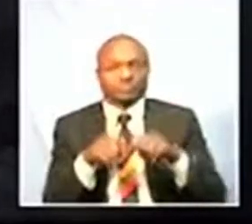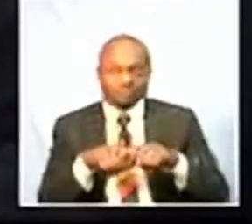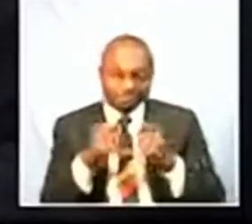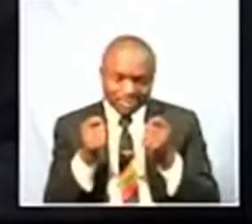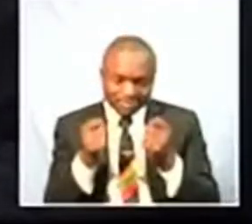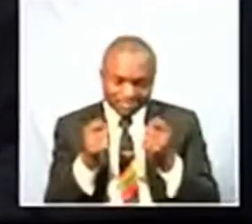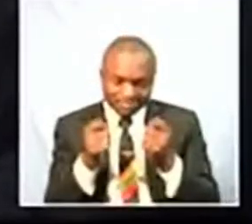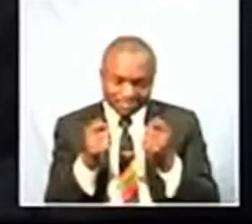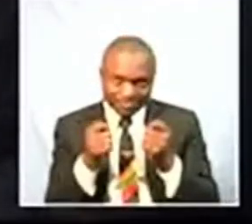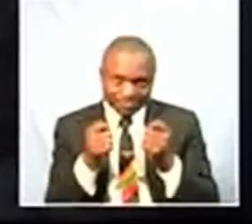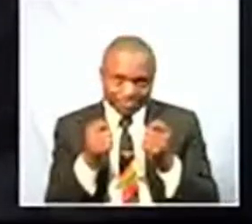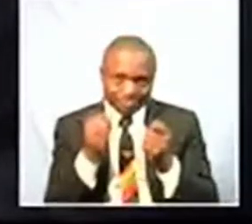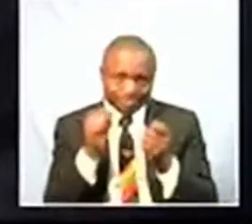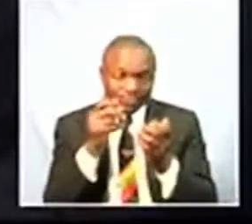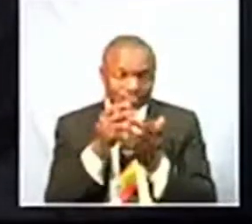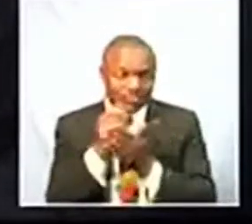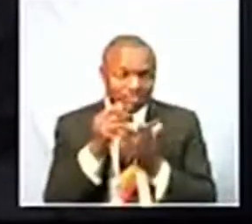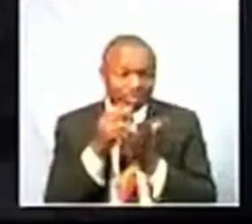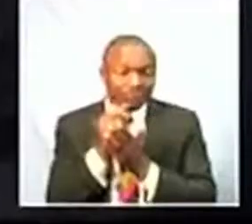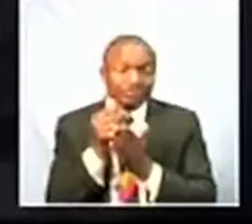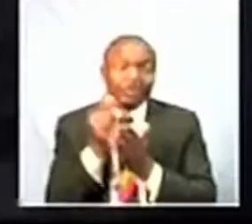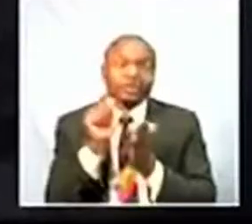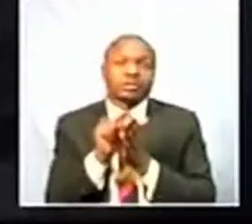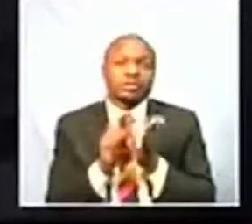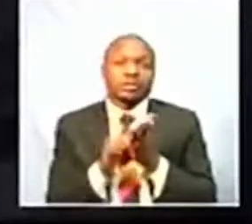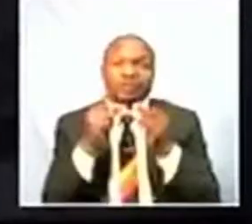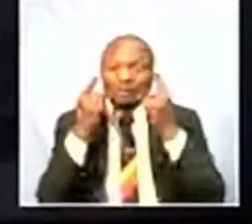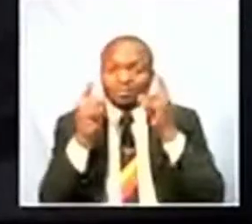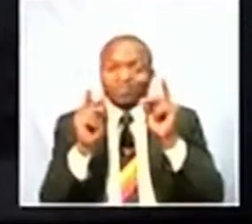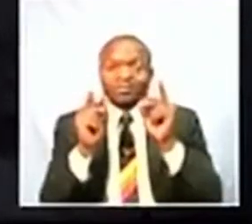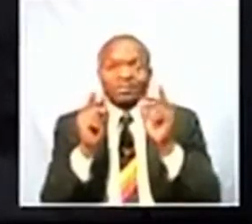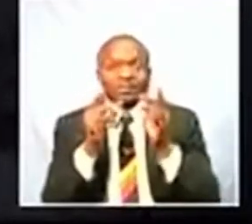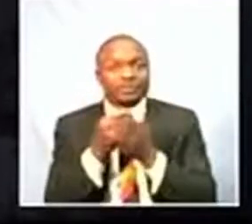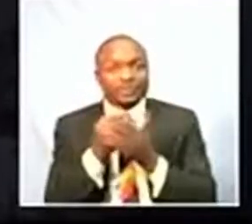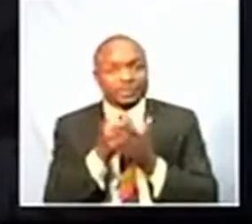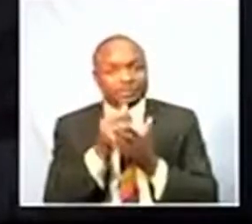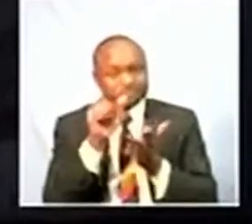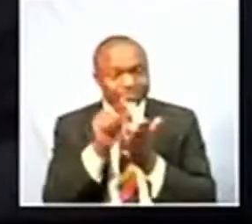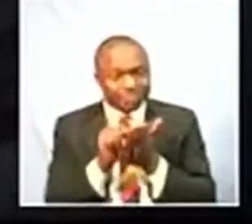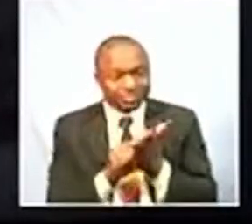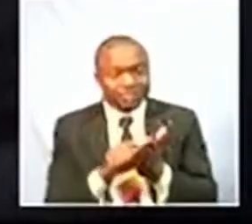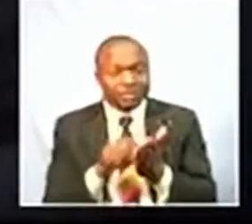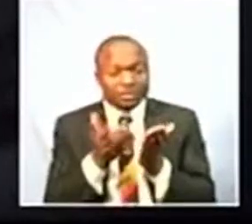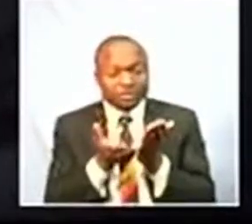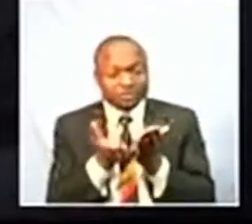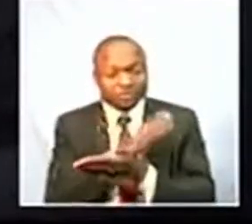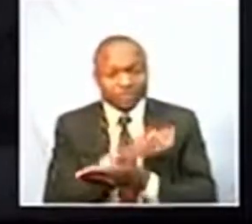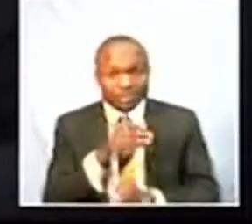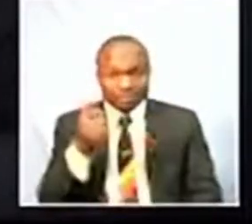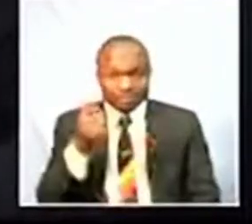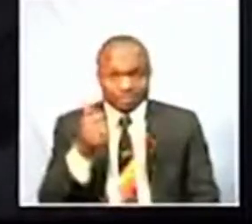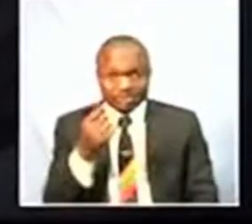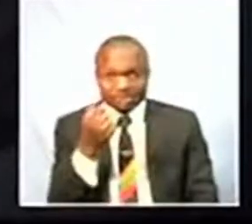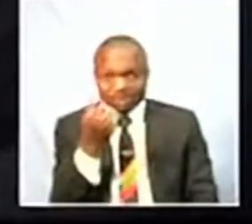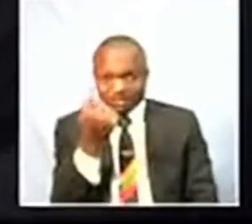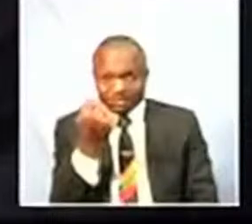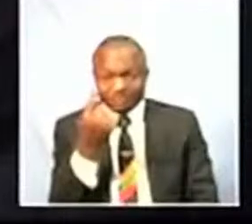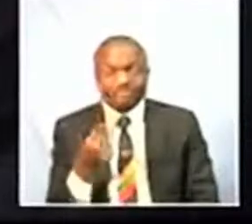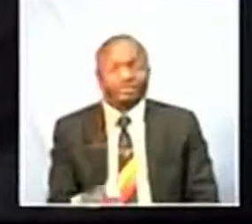breach public finance expenditure. On page 10, on page